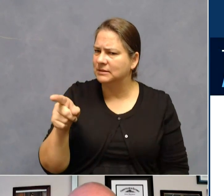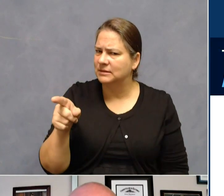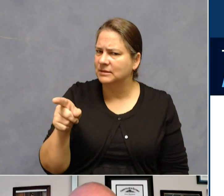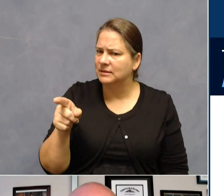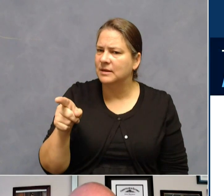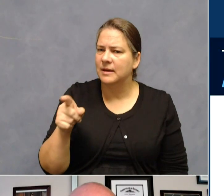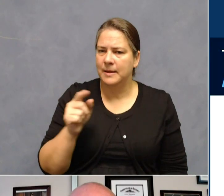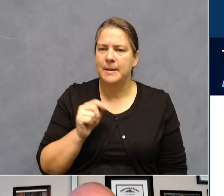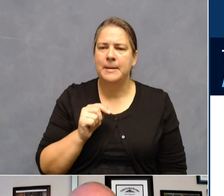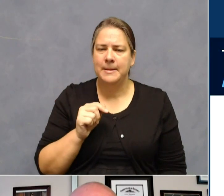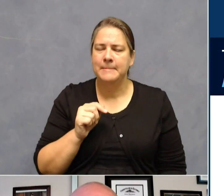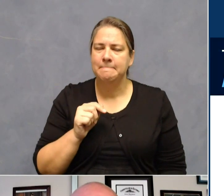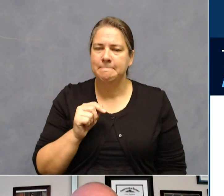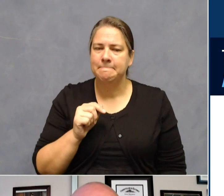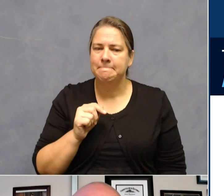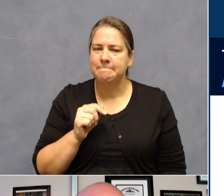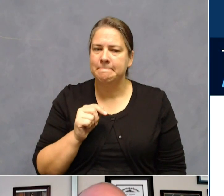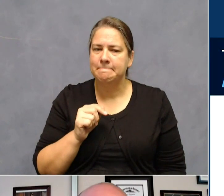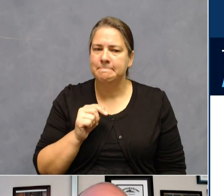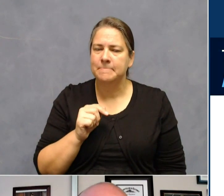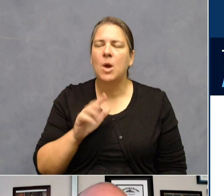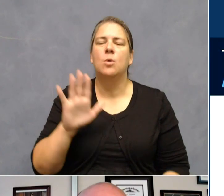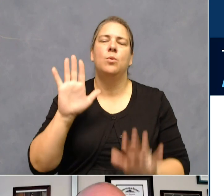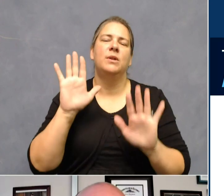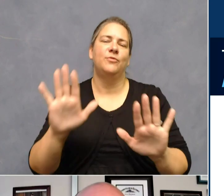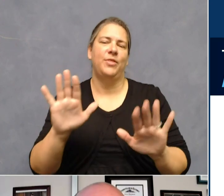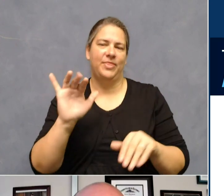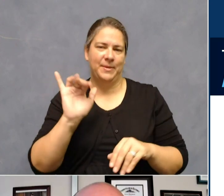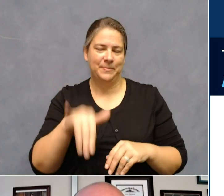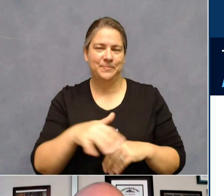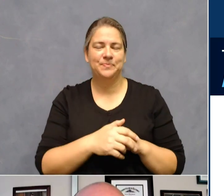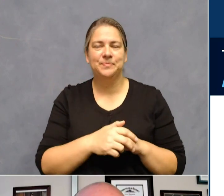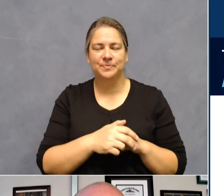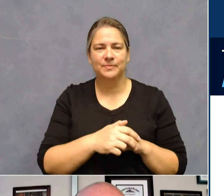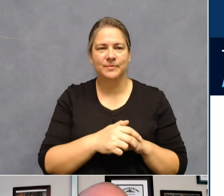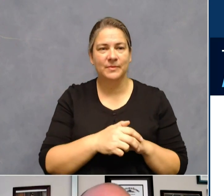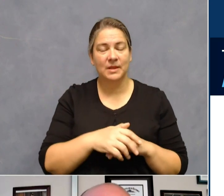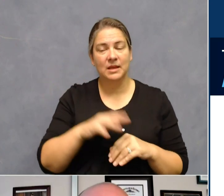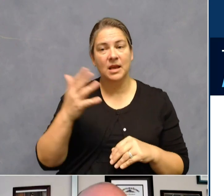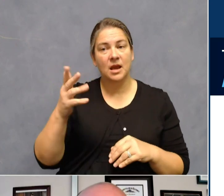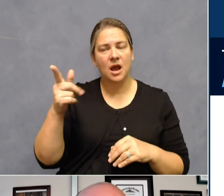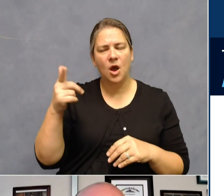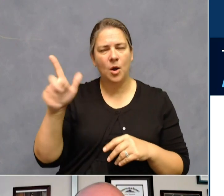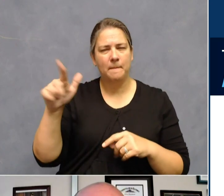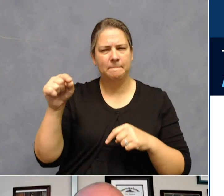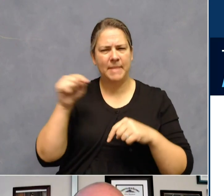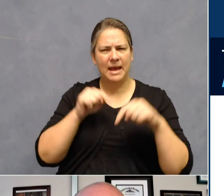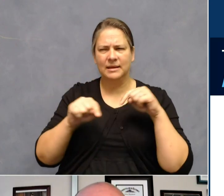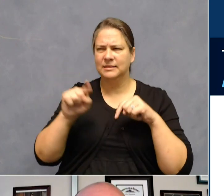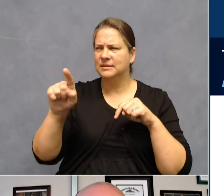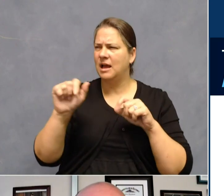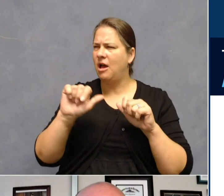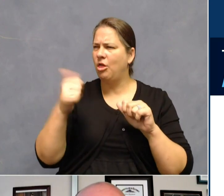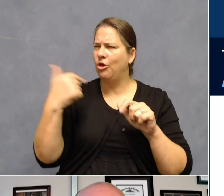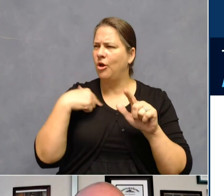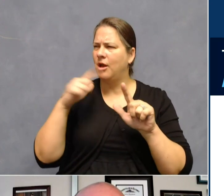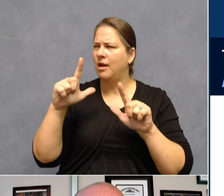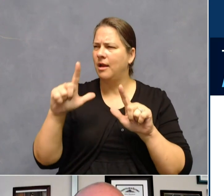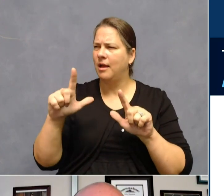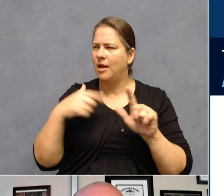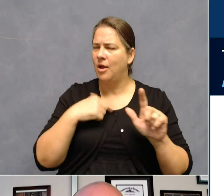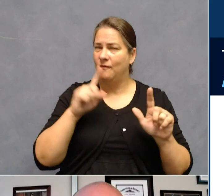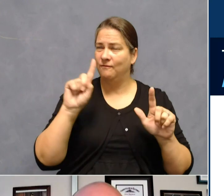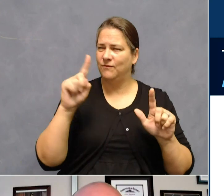And actually, wonderful. And now, James, just to confuse you, can you go back one? I'll use that real quick to make a point,